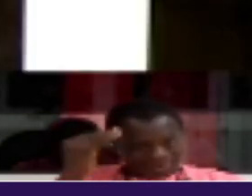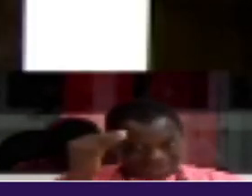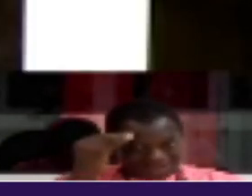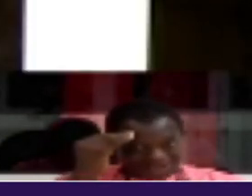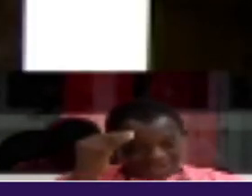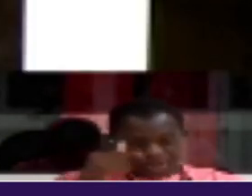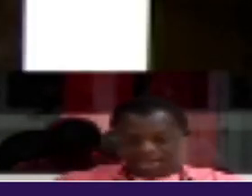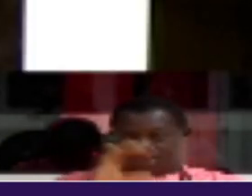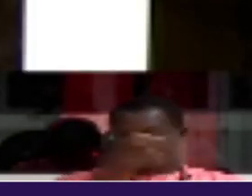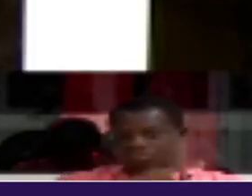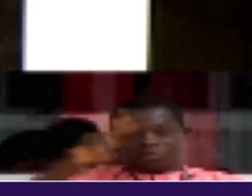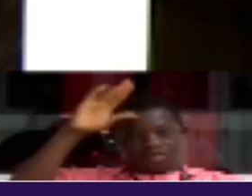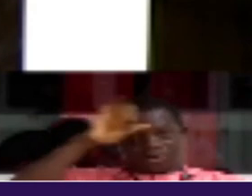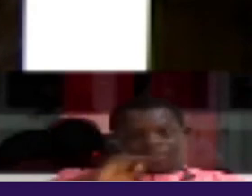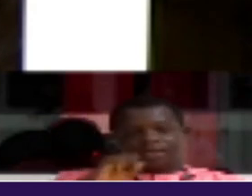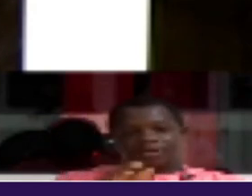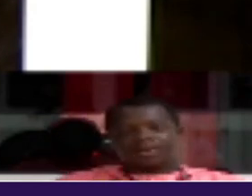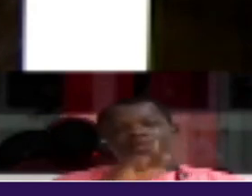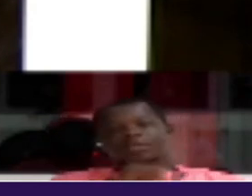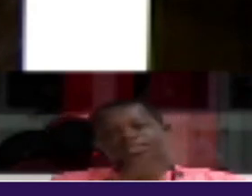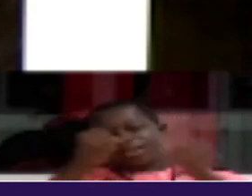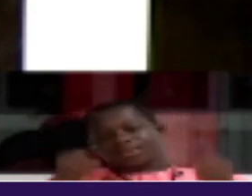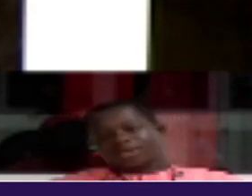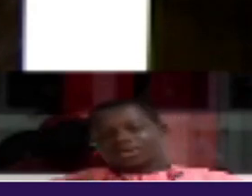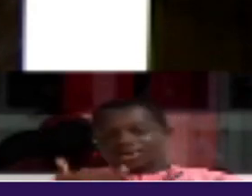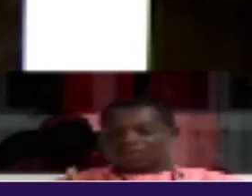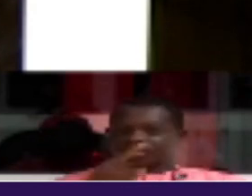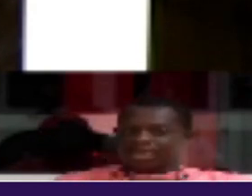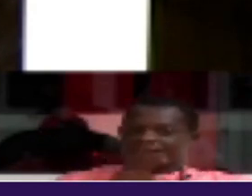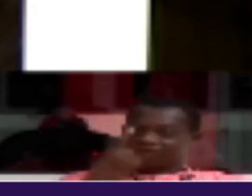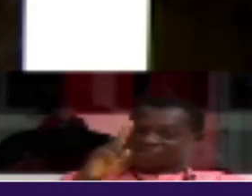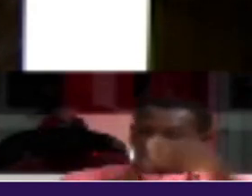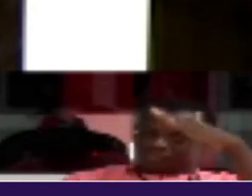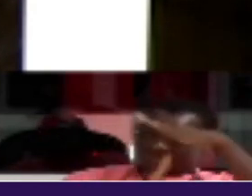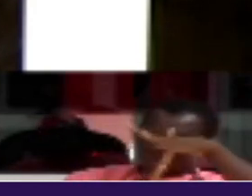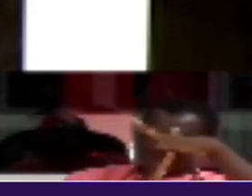understand that. Mr. Chair, it's time for the first break.